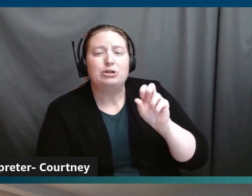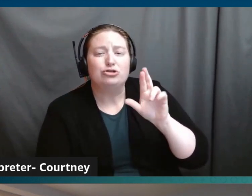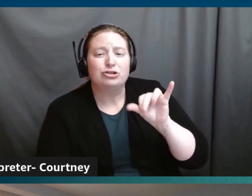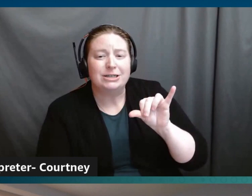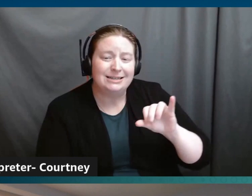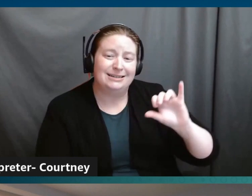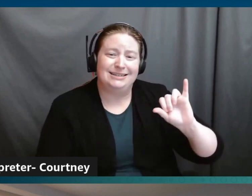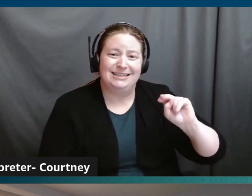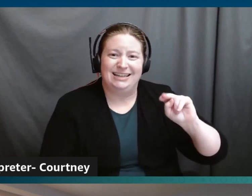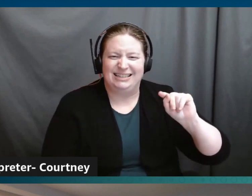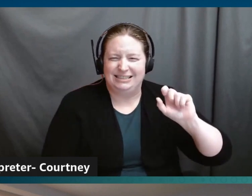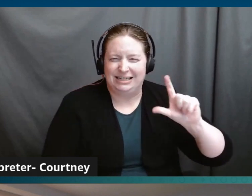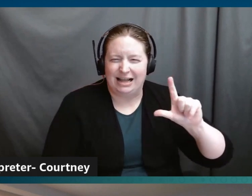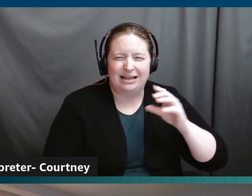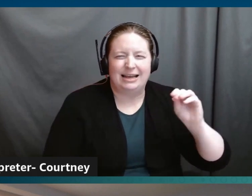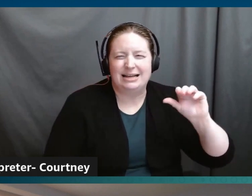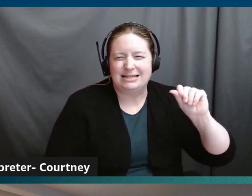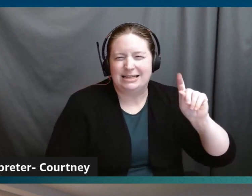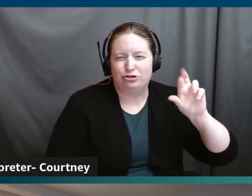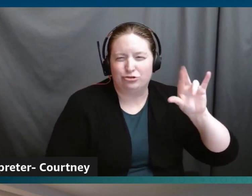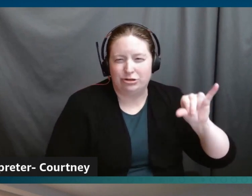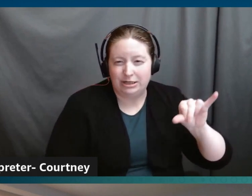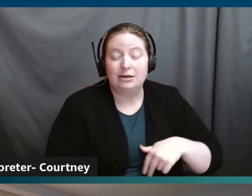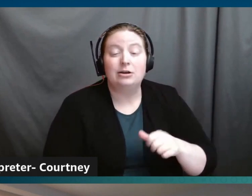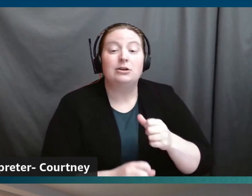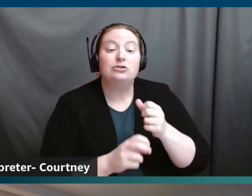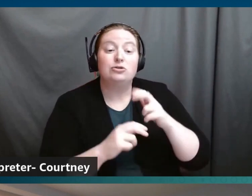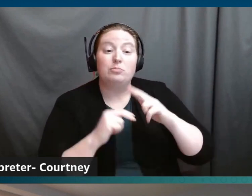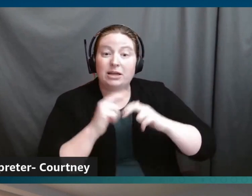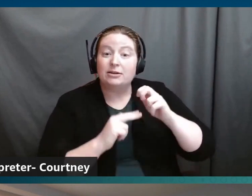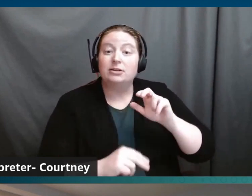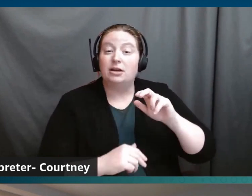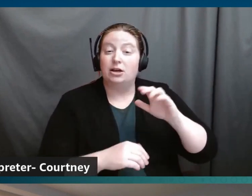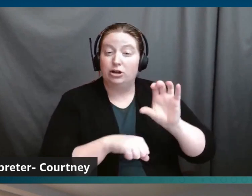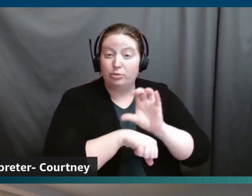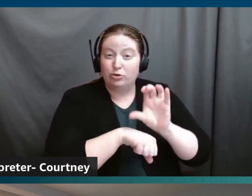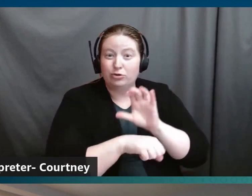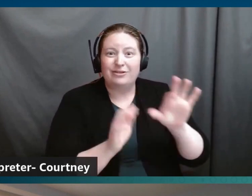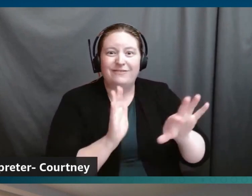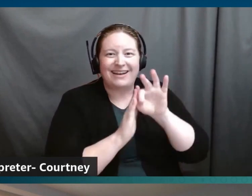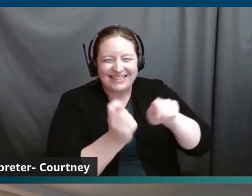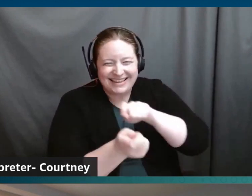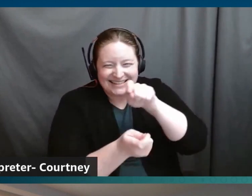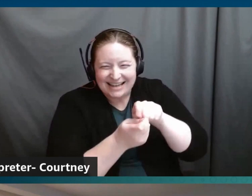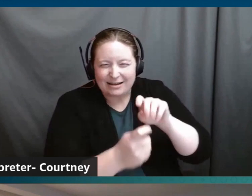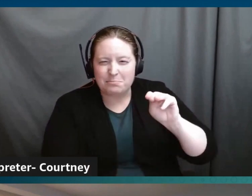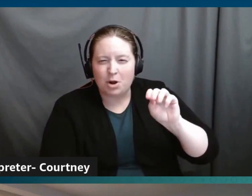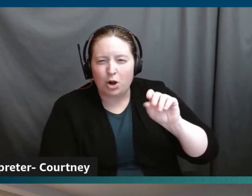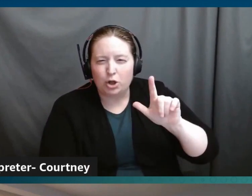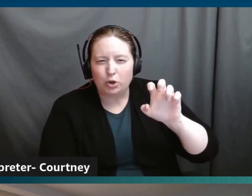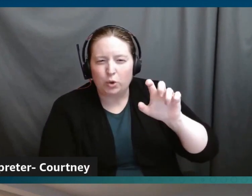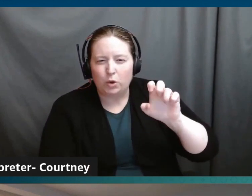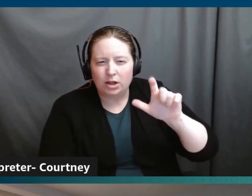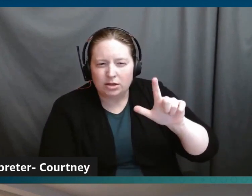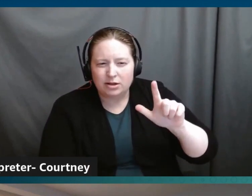supercomputer on demand on AWS Cloud to find the exact molecule that destroys PFAS,